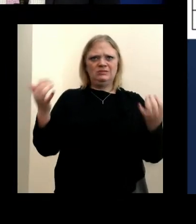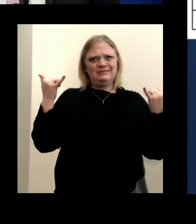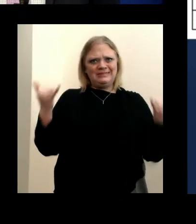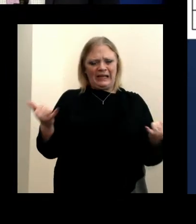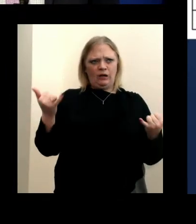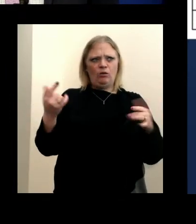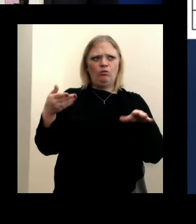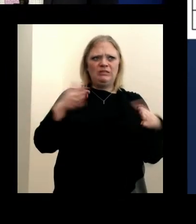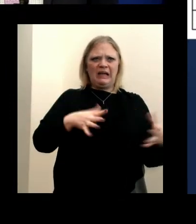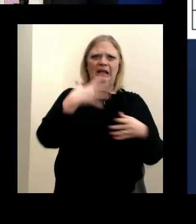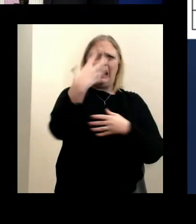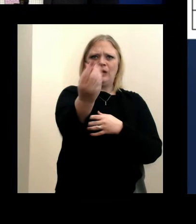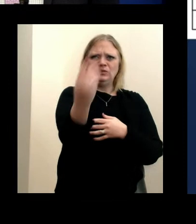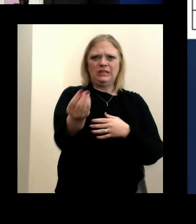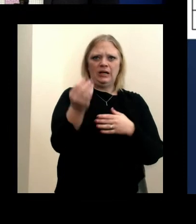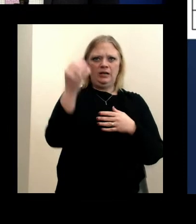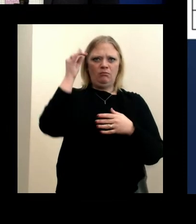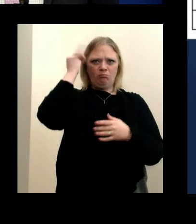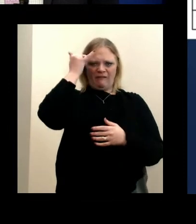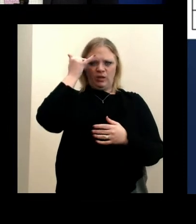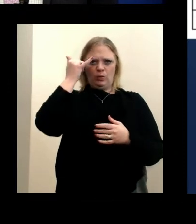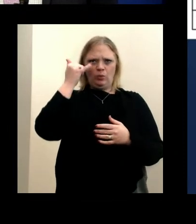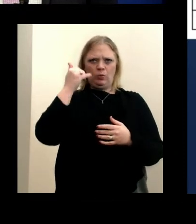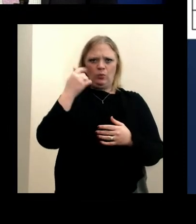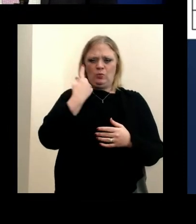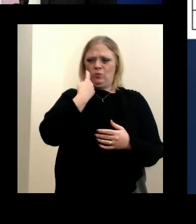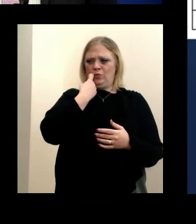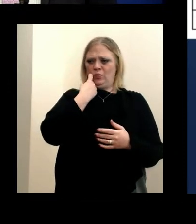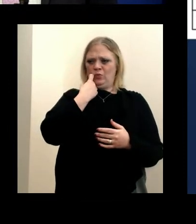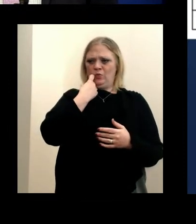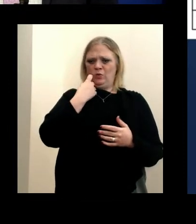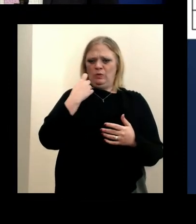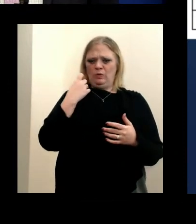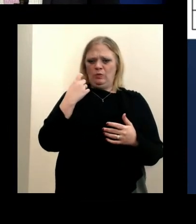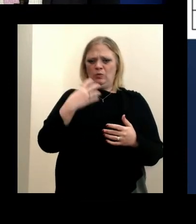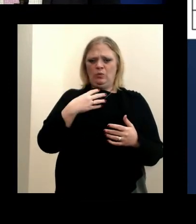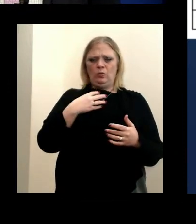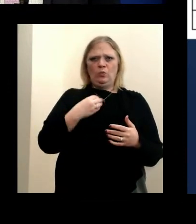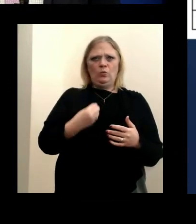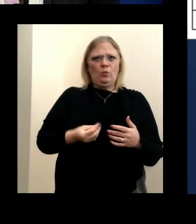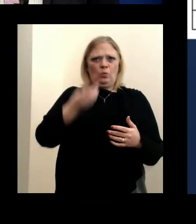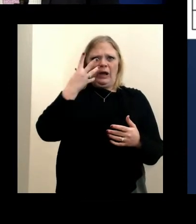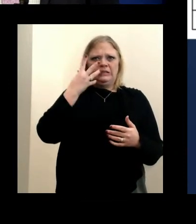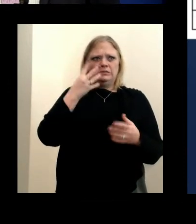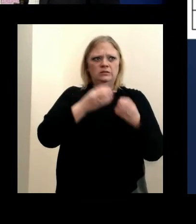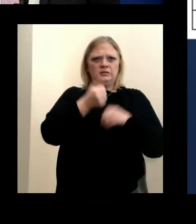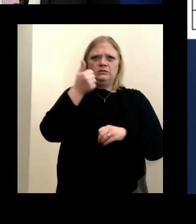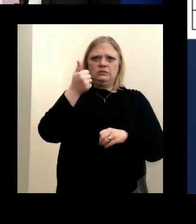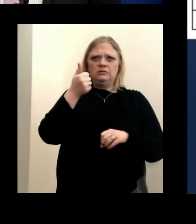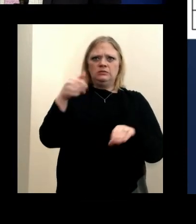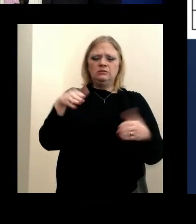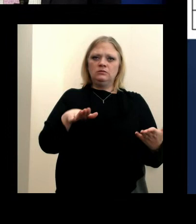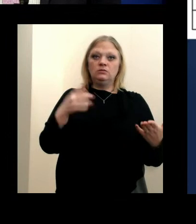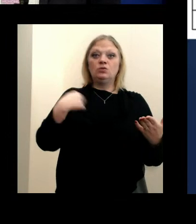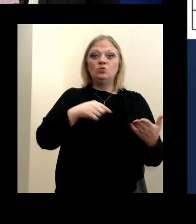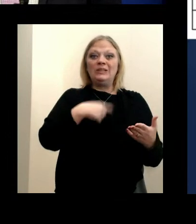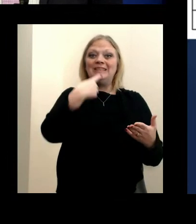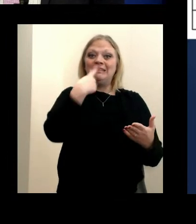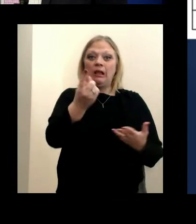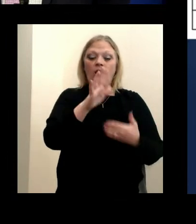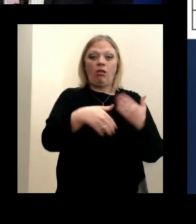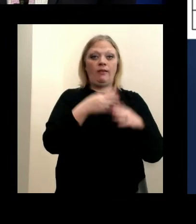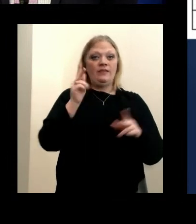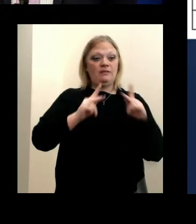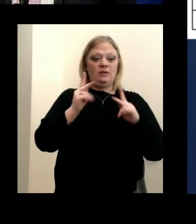Buffalo. And lately, it's a disproportionate amount of whites who are dying. That's why we've been saying to all these folks in many of